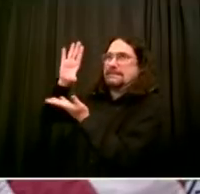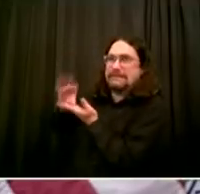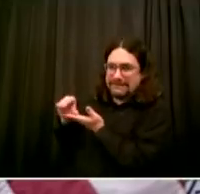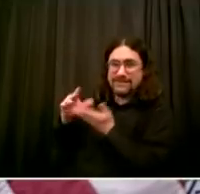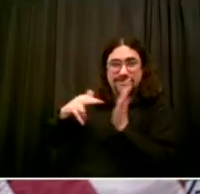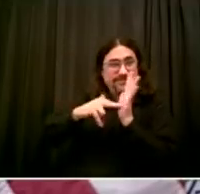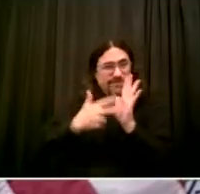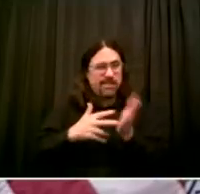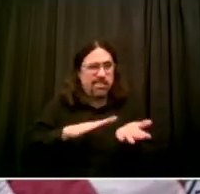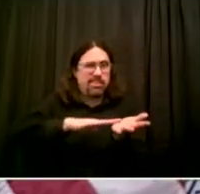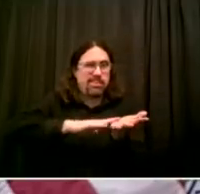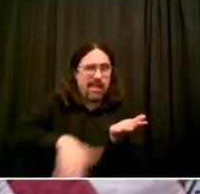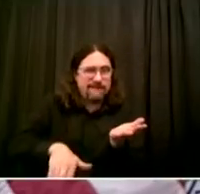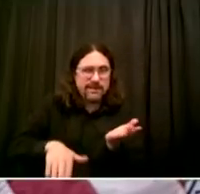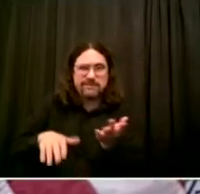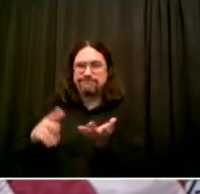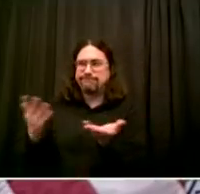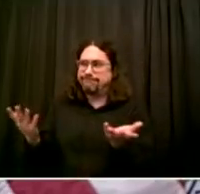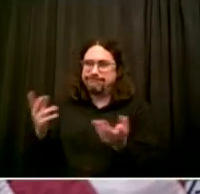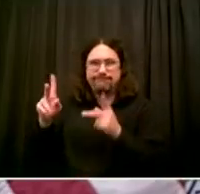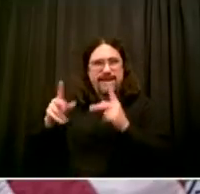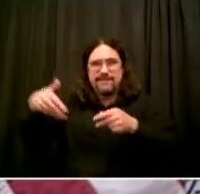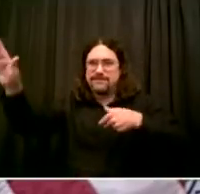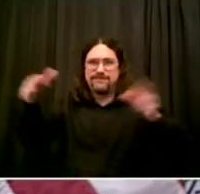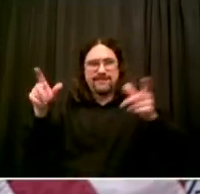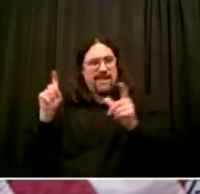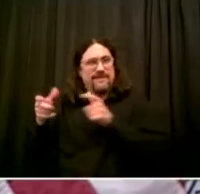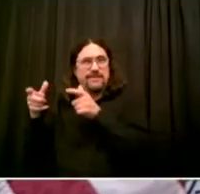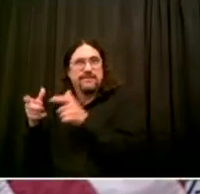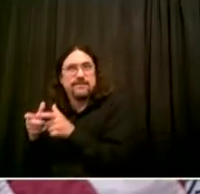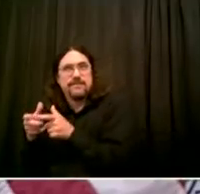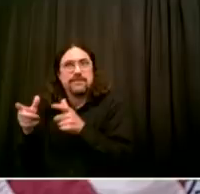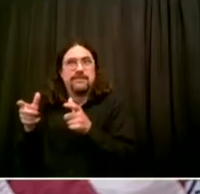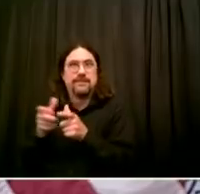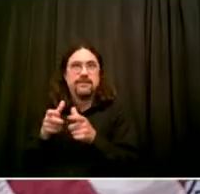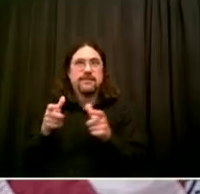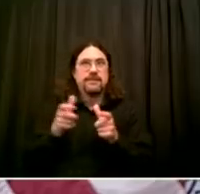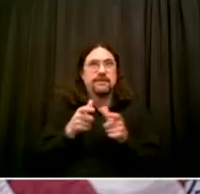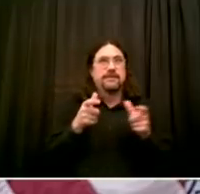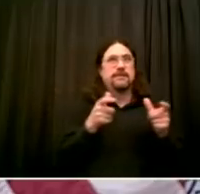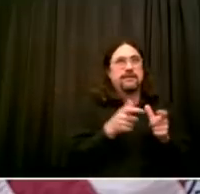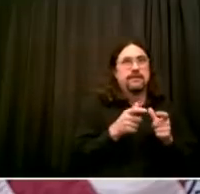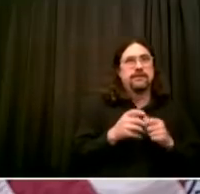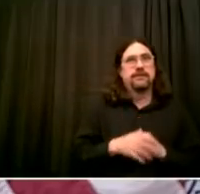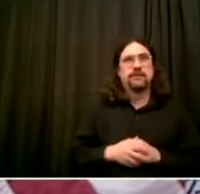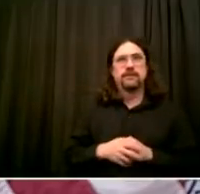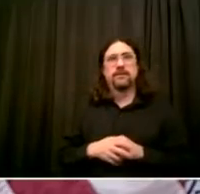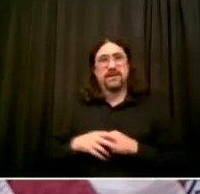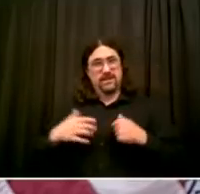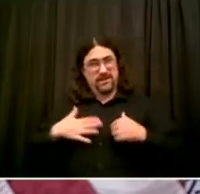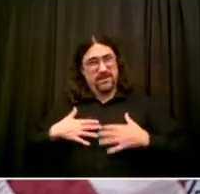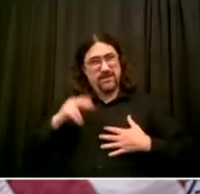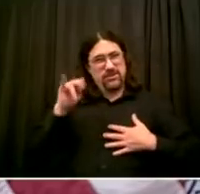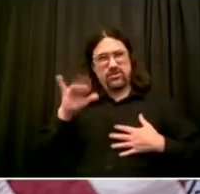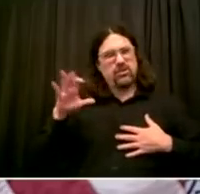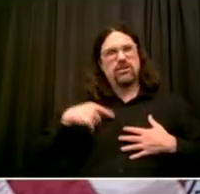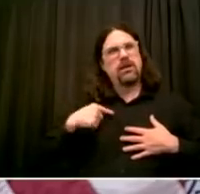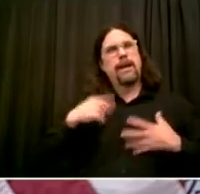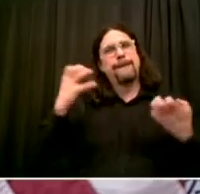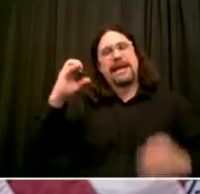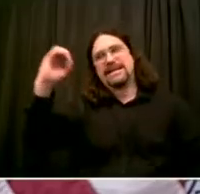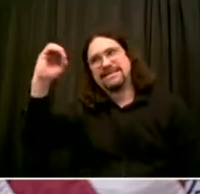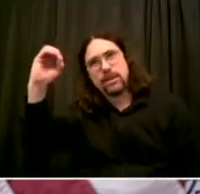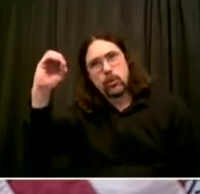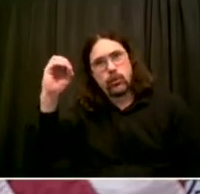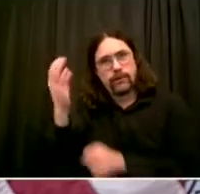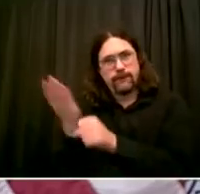only contribute to the economic crisis and the hardship of our people. So right now, what we need is to get that stimulus